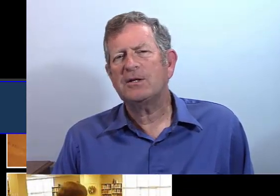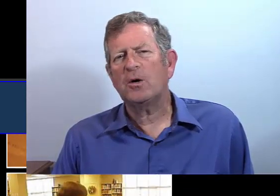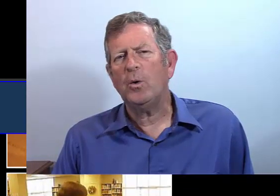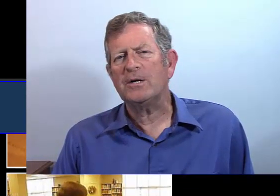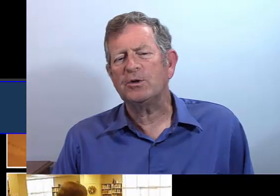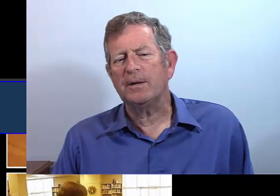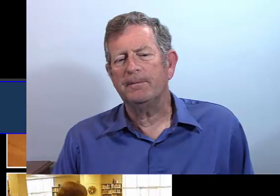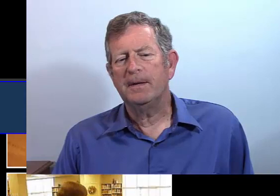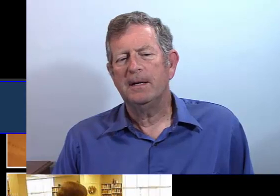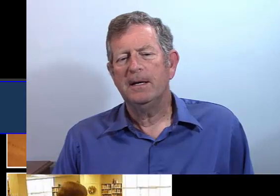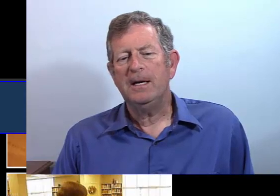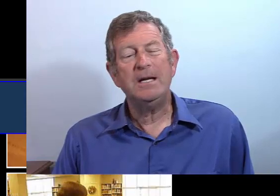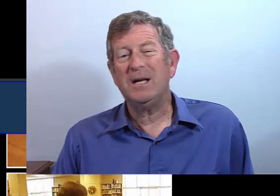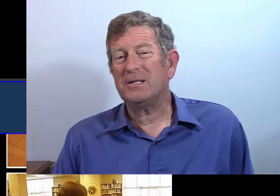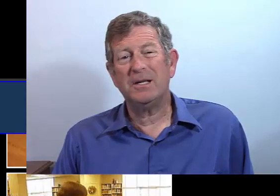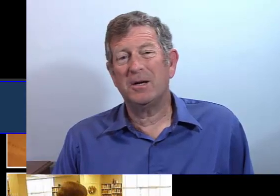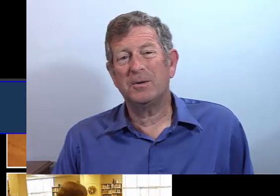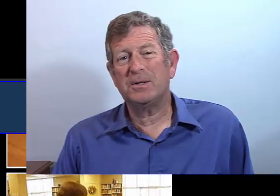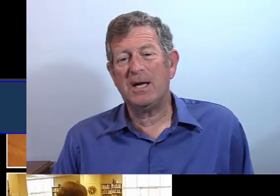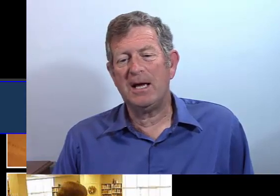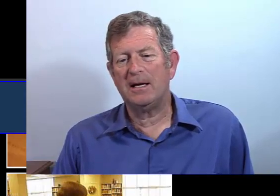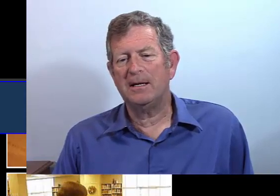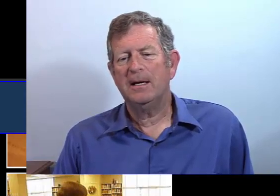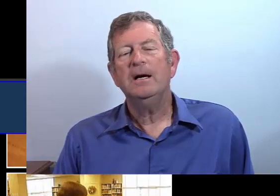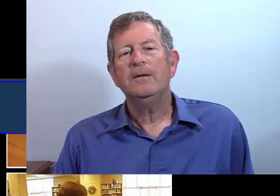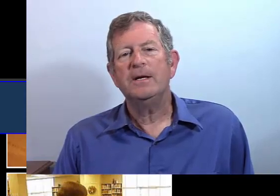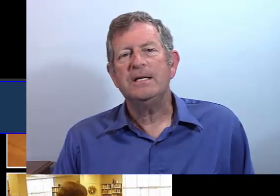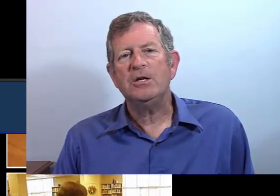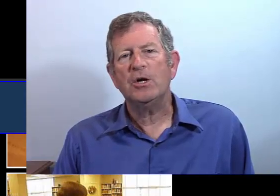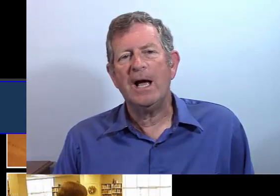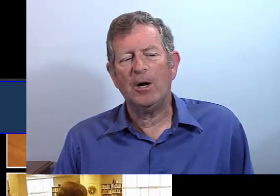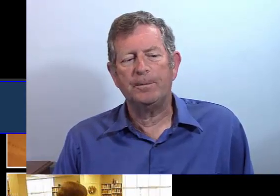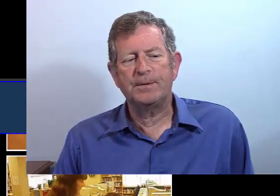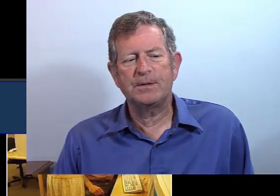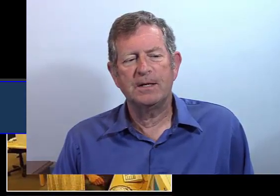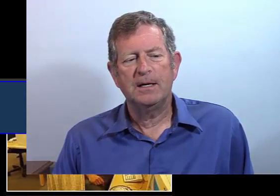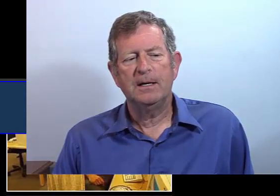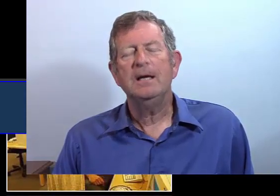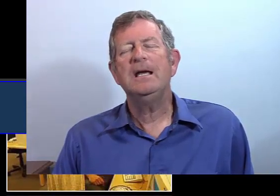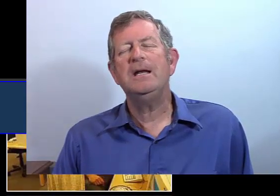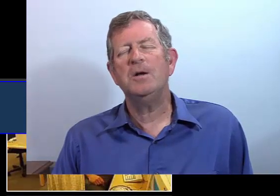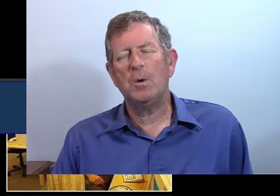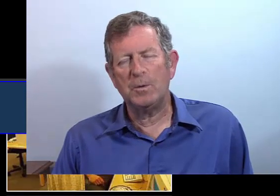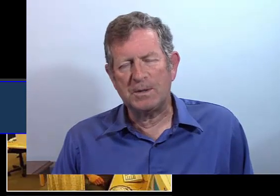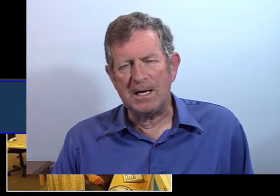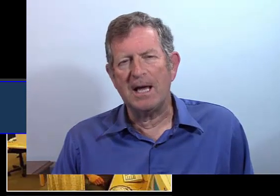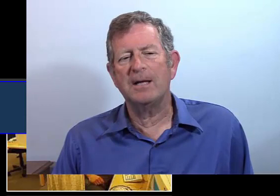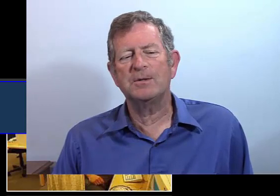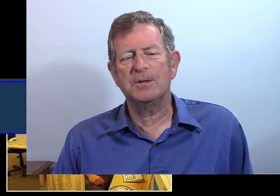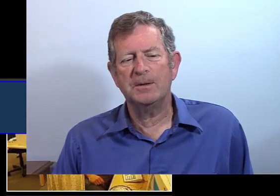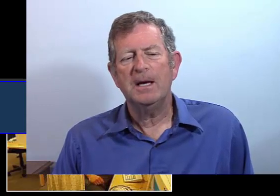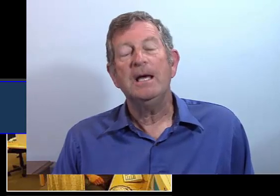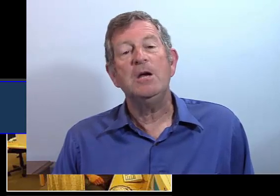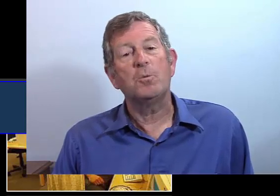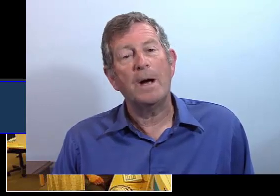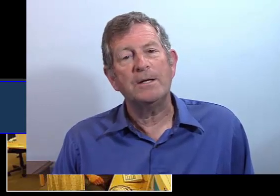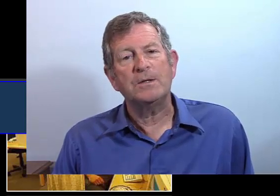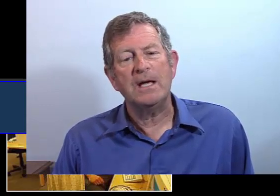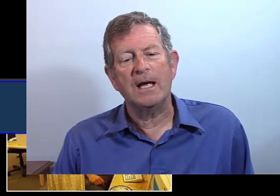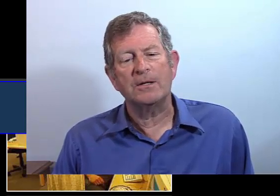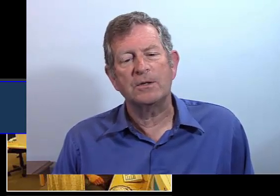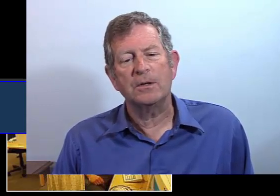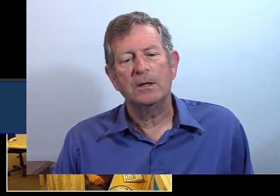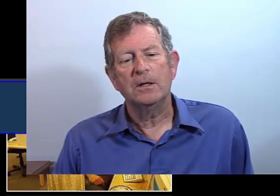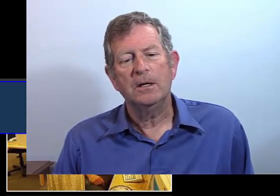He asks a question. He doesn't understand. The teacher helps. He knows the answer. He